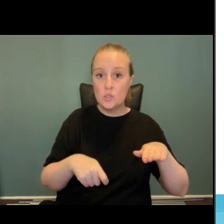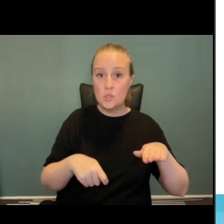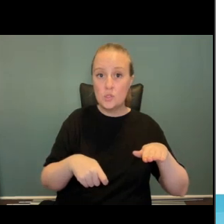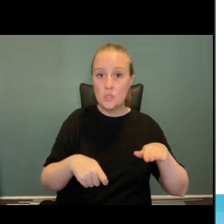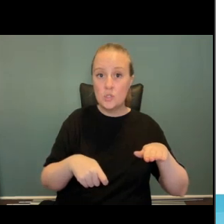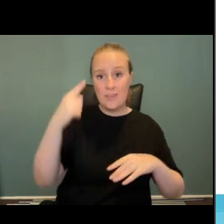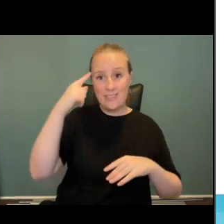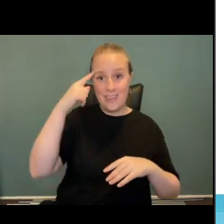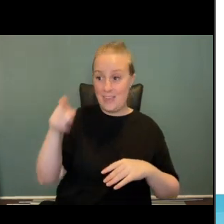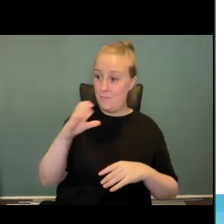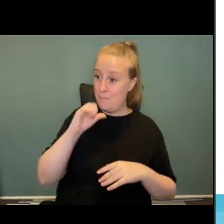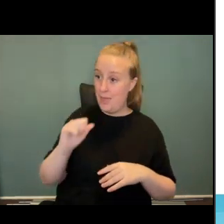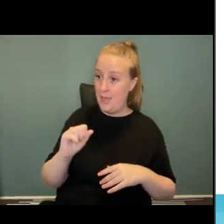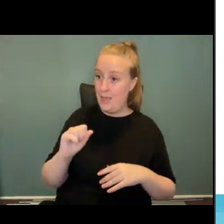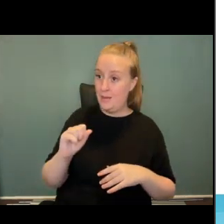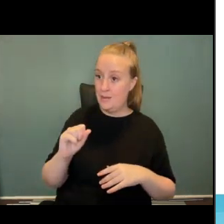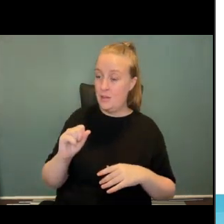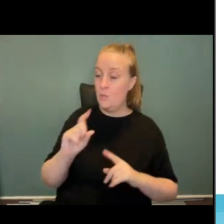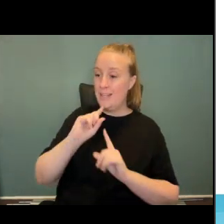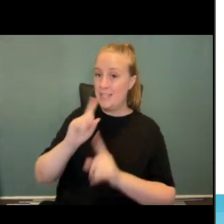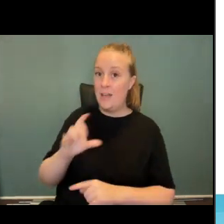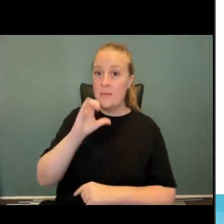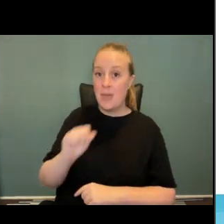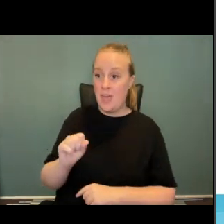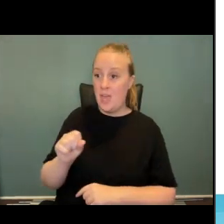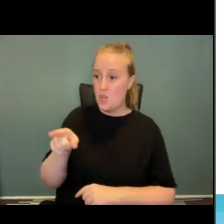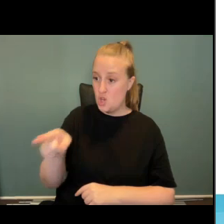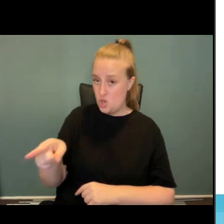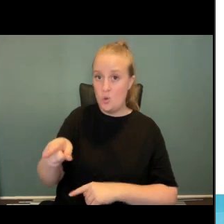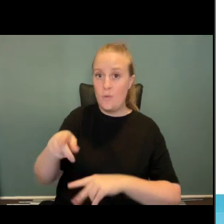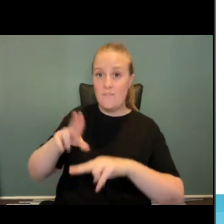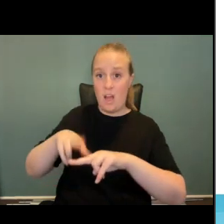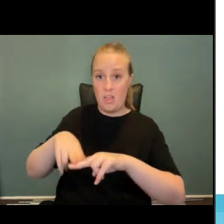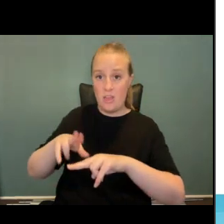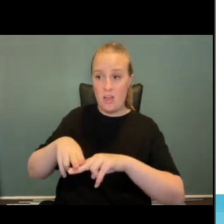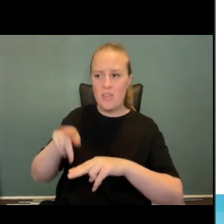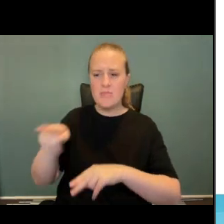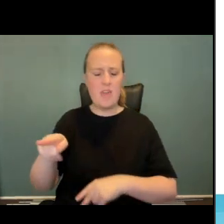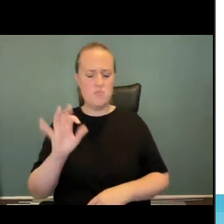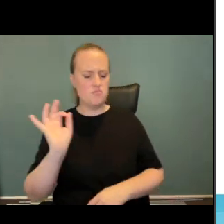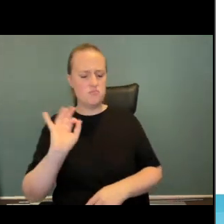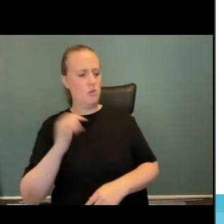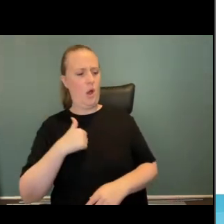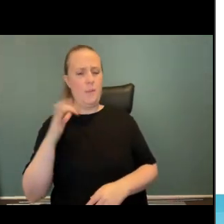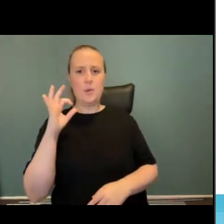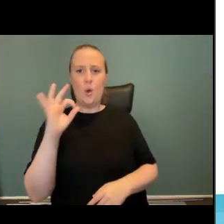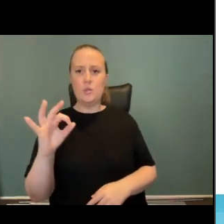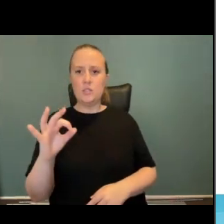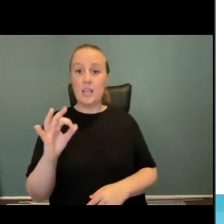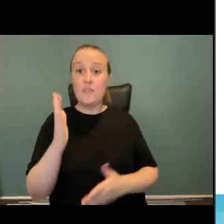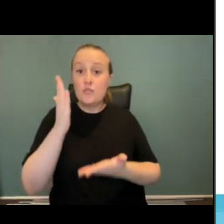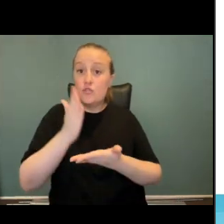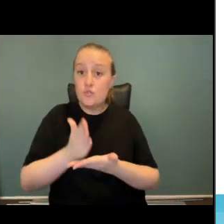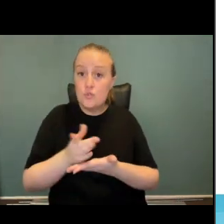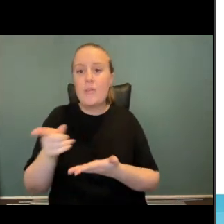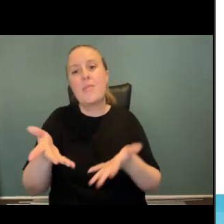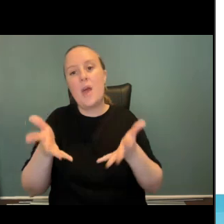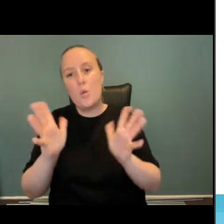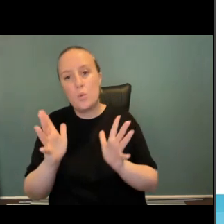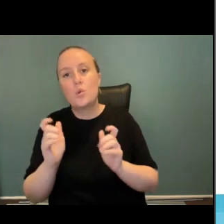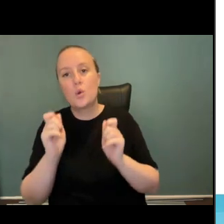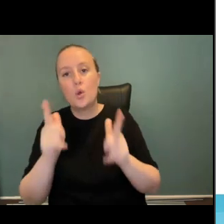and they disputed it, they would go do that DNA testing. And the court will take the view of the fact that they didn't do the DNA test, they must